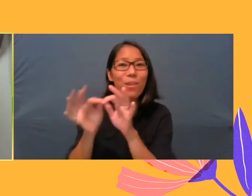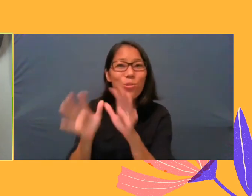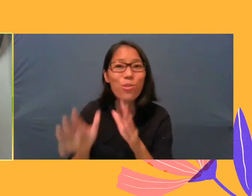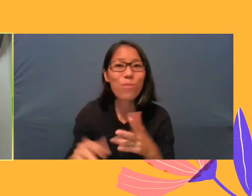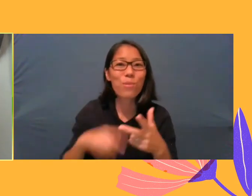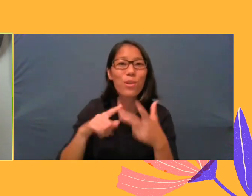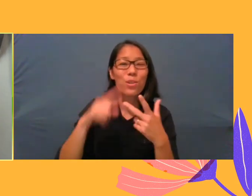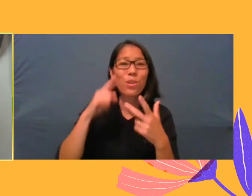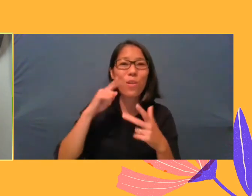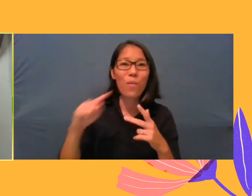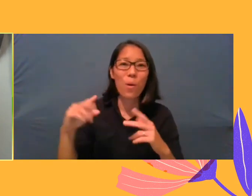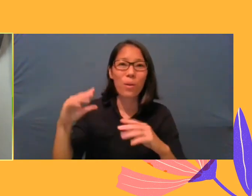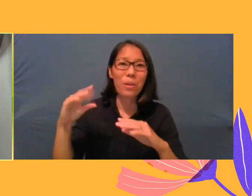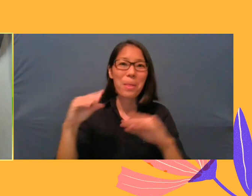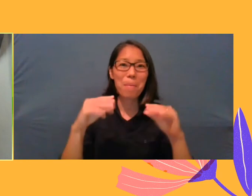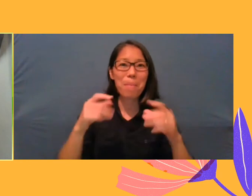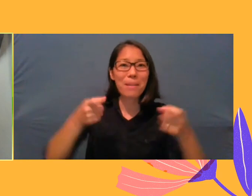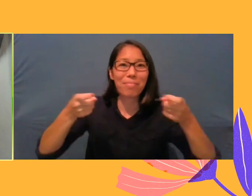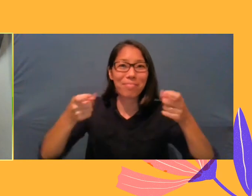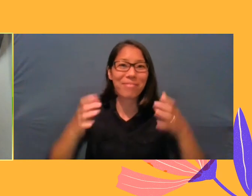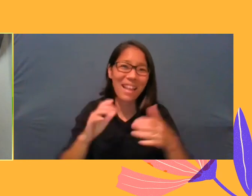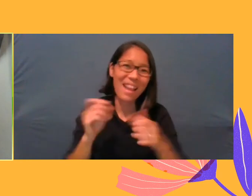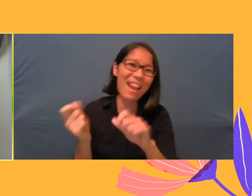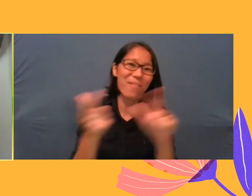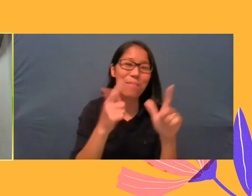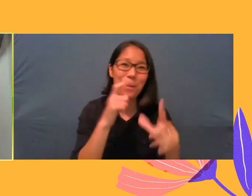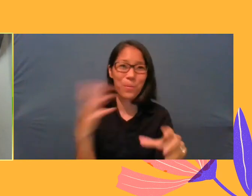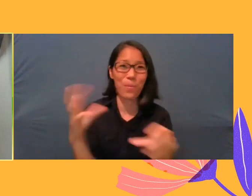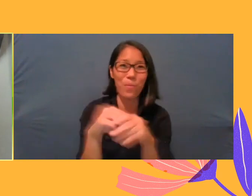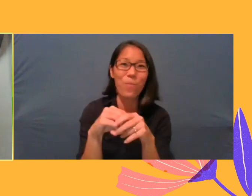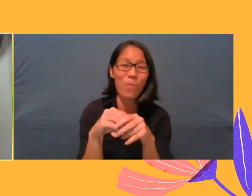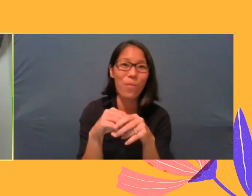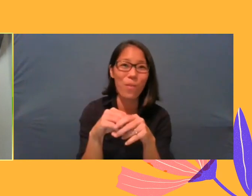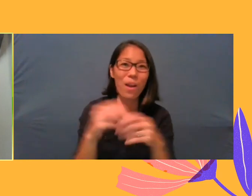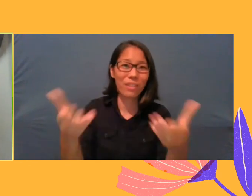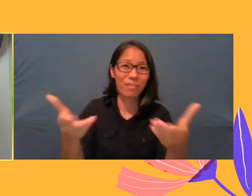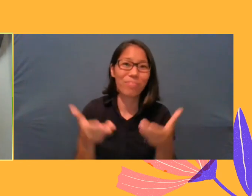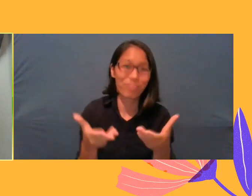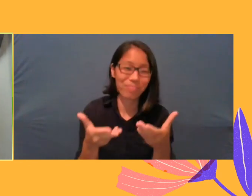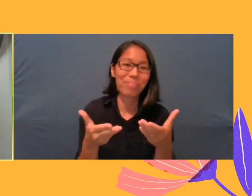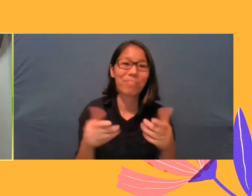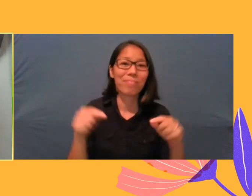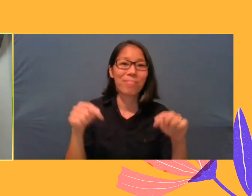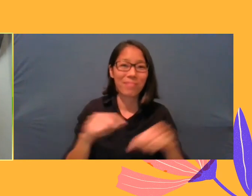the puppeteers, and to everyone that was involved in bringing this